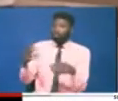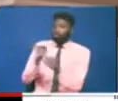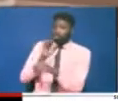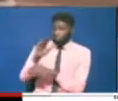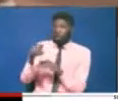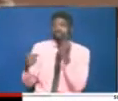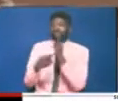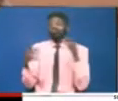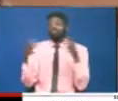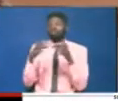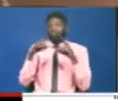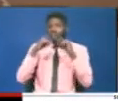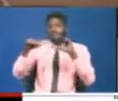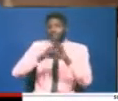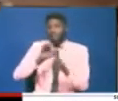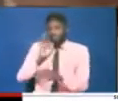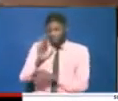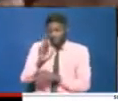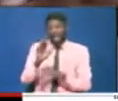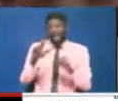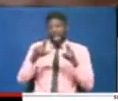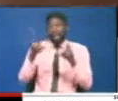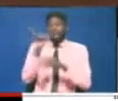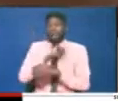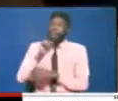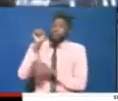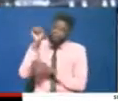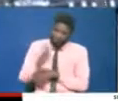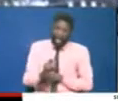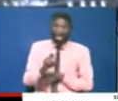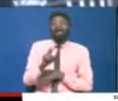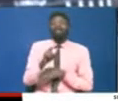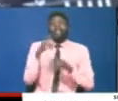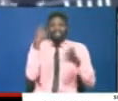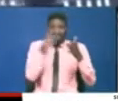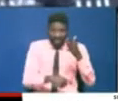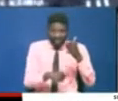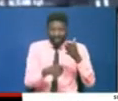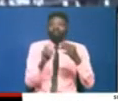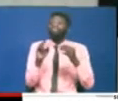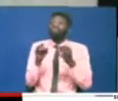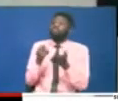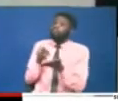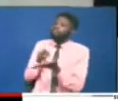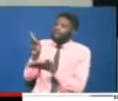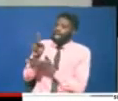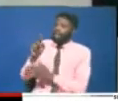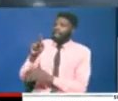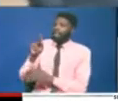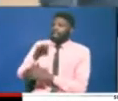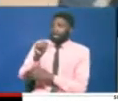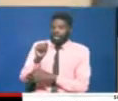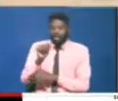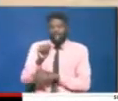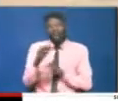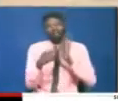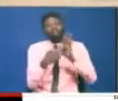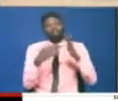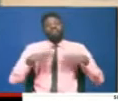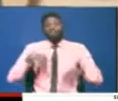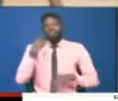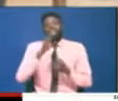digital lending regulations will be required to remit the excise tax to Kenya Revenue Authority on behalf of borrowers from the